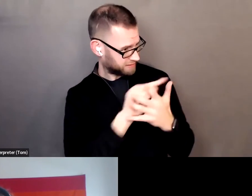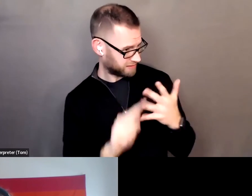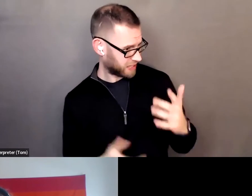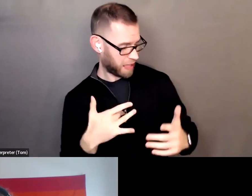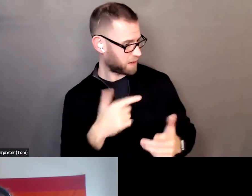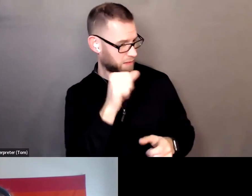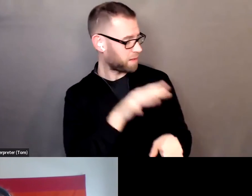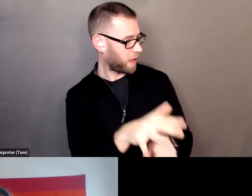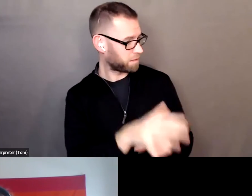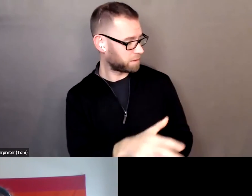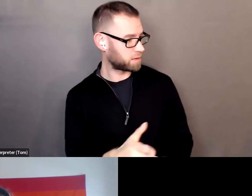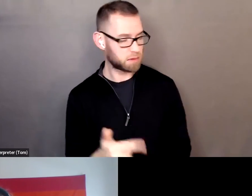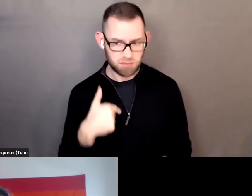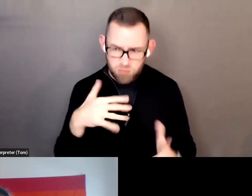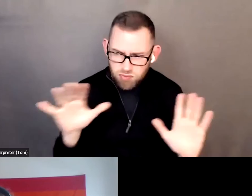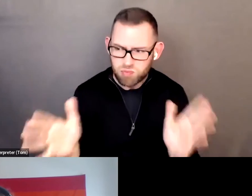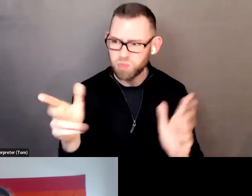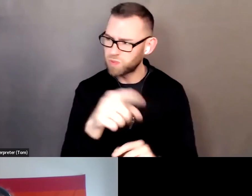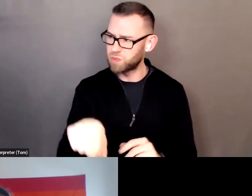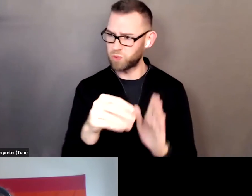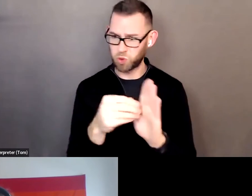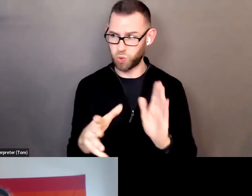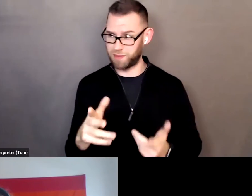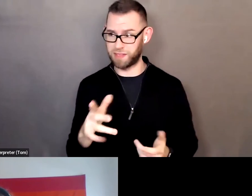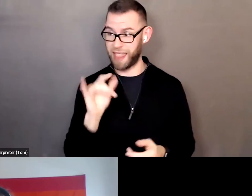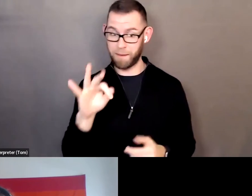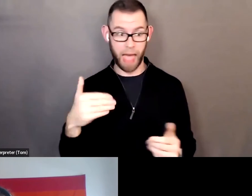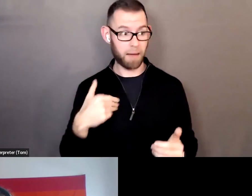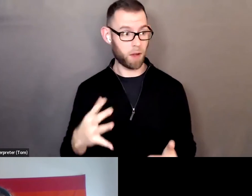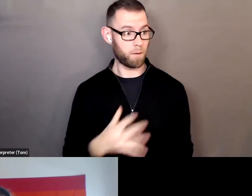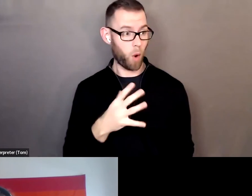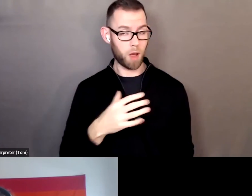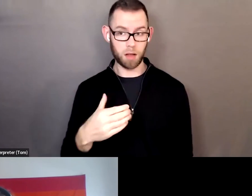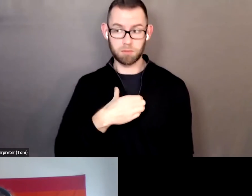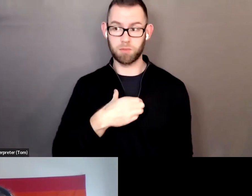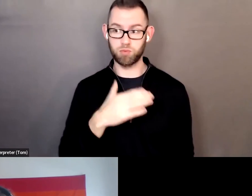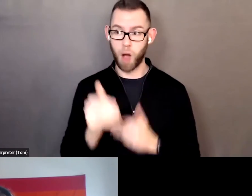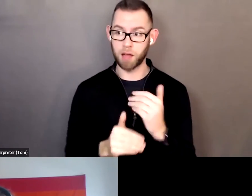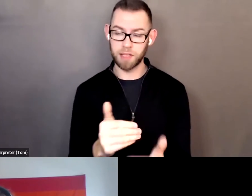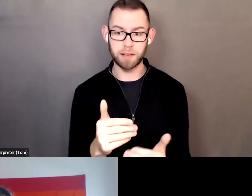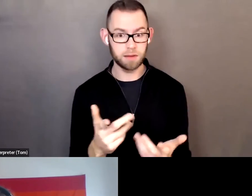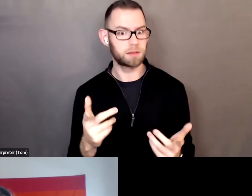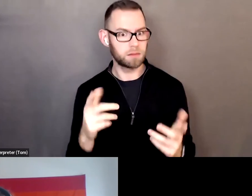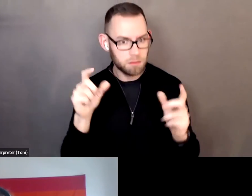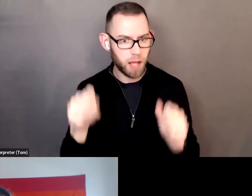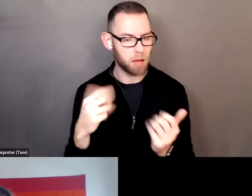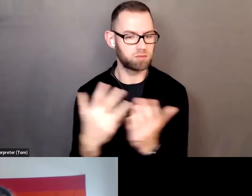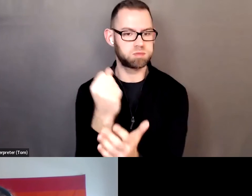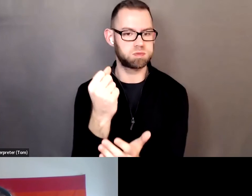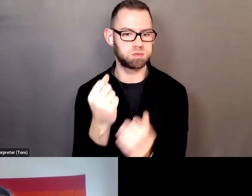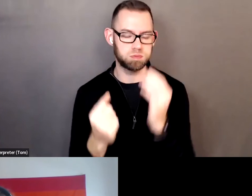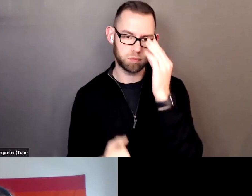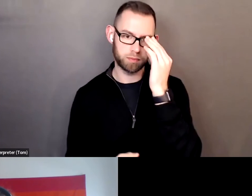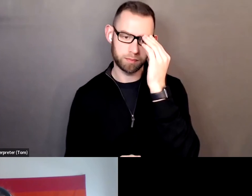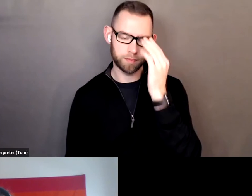students to take that up the chain. If there's a formal appeal process that is part of this, I'm not going to direct